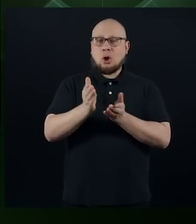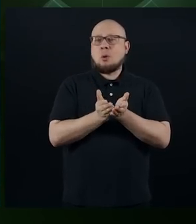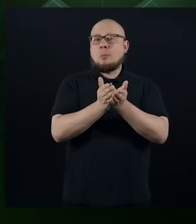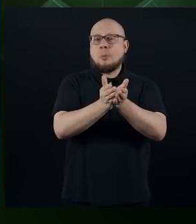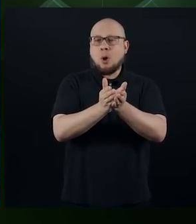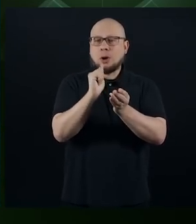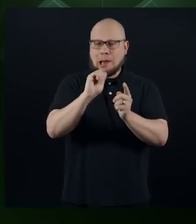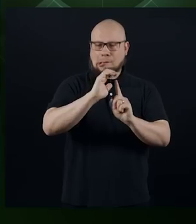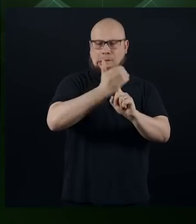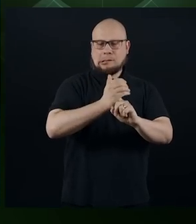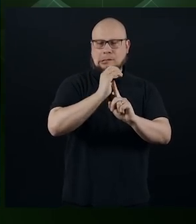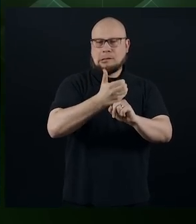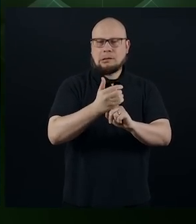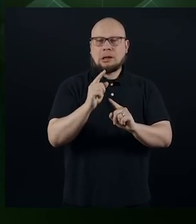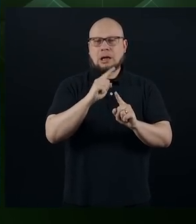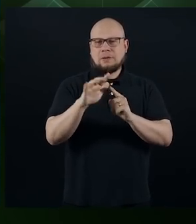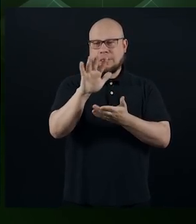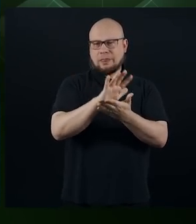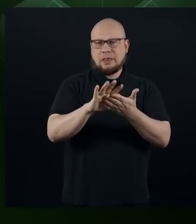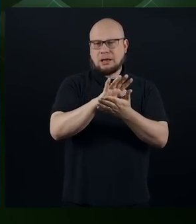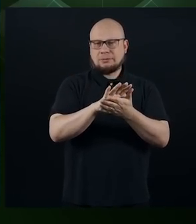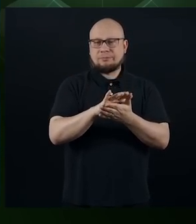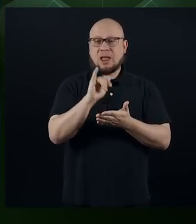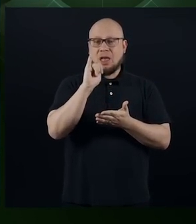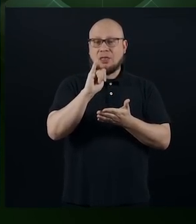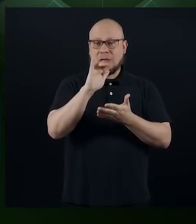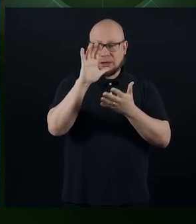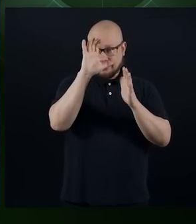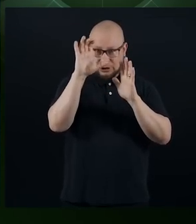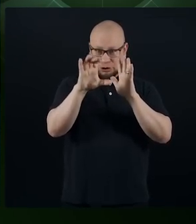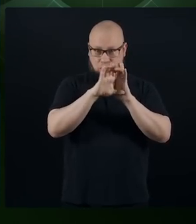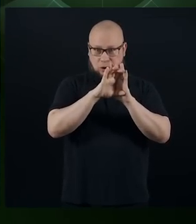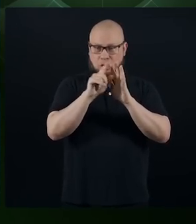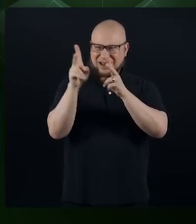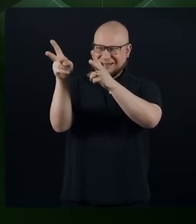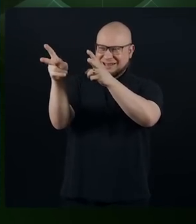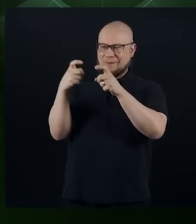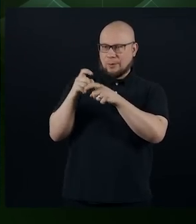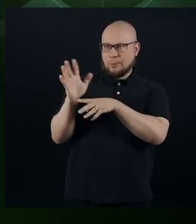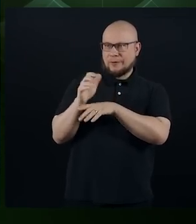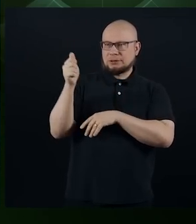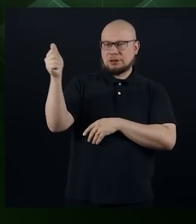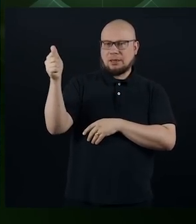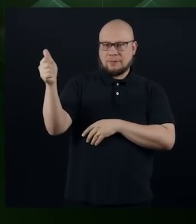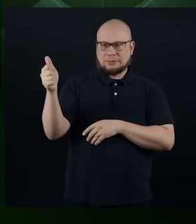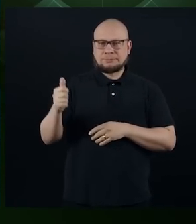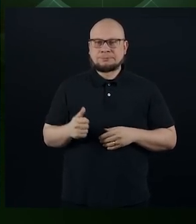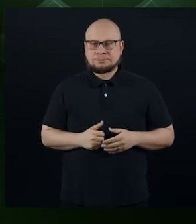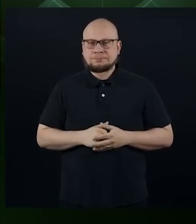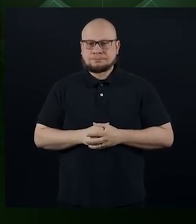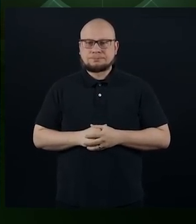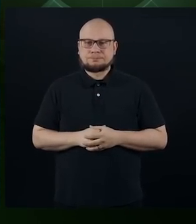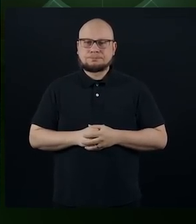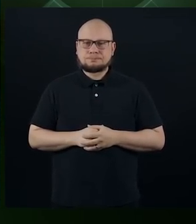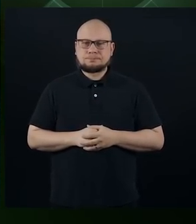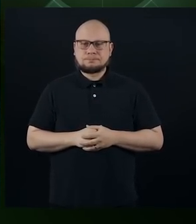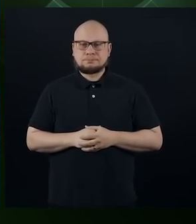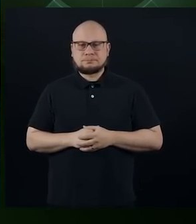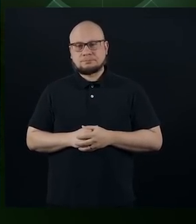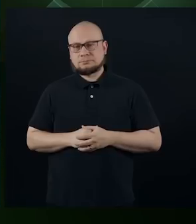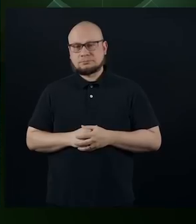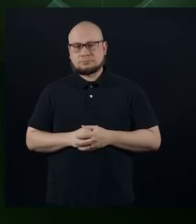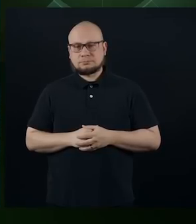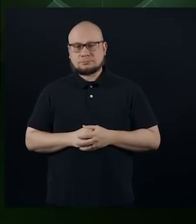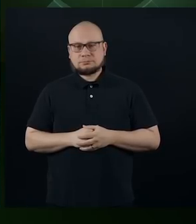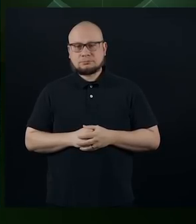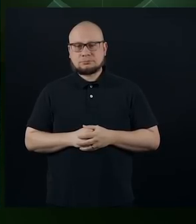ship in new cosmetics that feel like they're inspired by the legend of those iconic ships from the Pirates of the Caribbean universe. You can